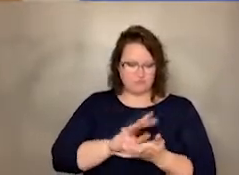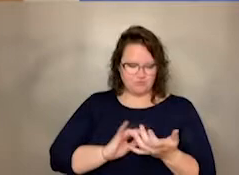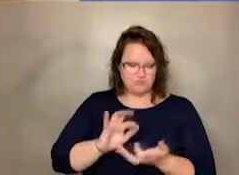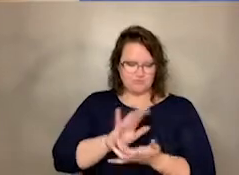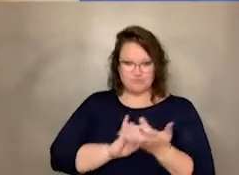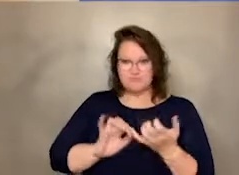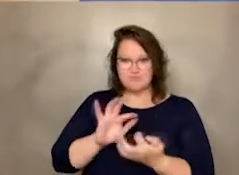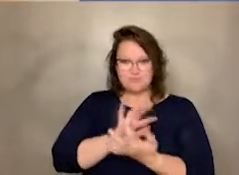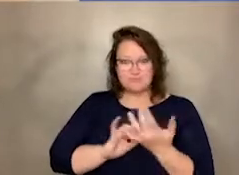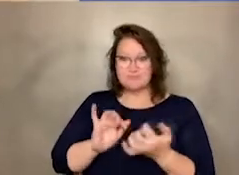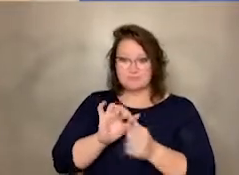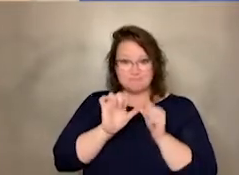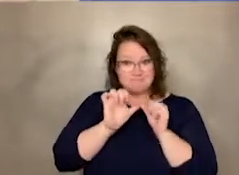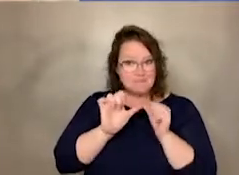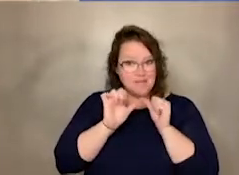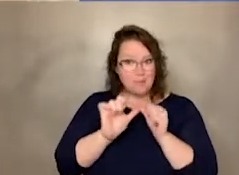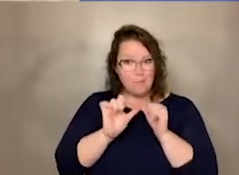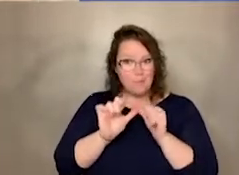Mix, mix, mix.